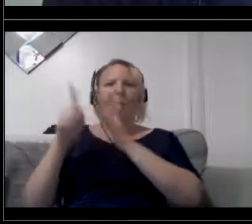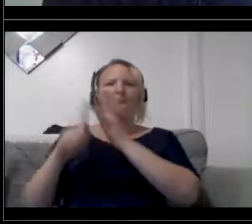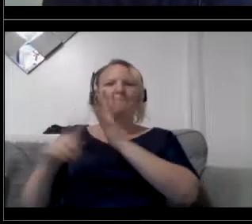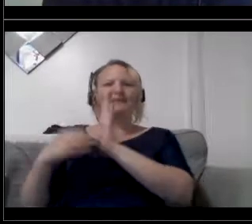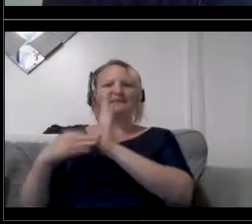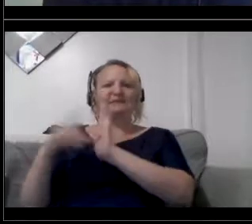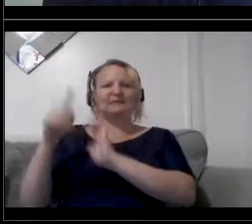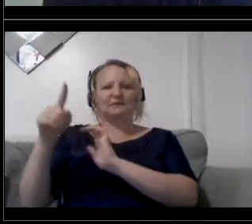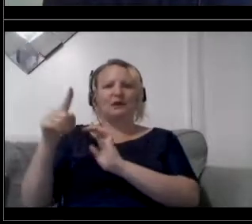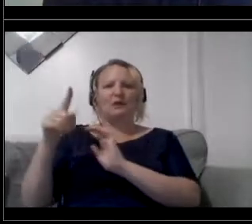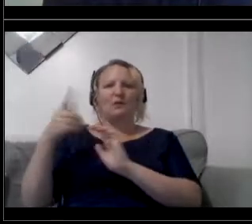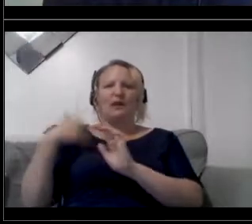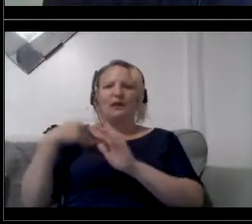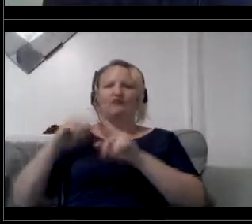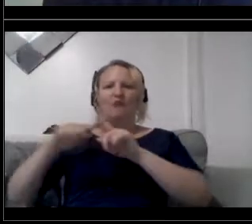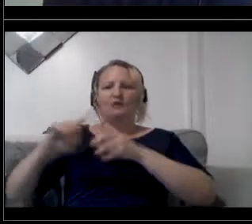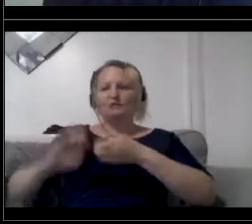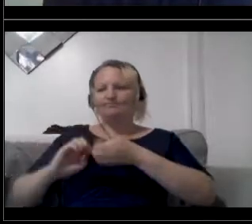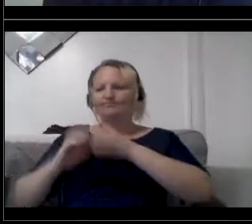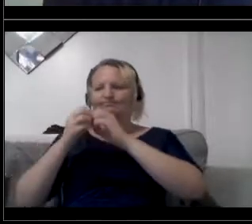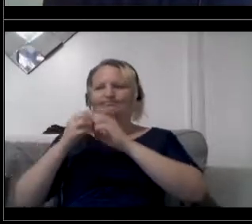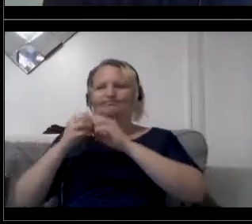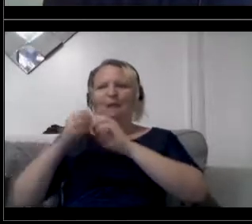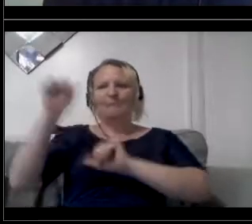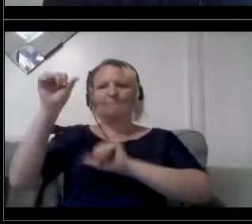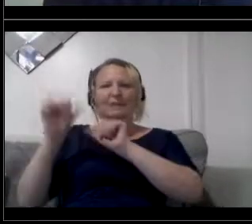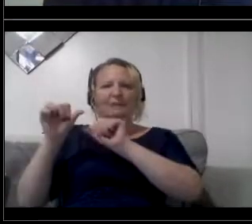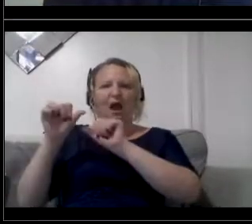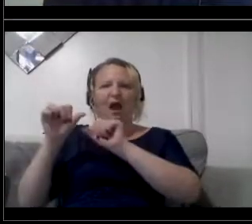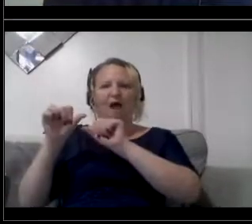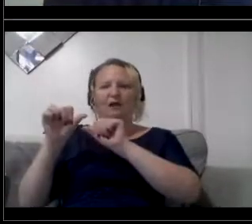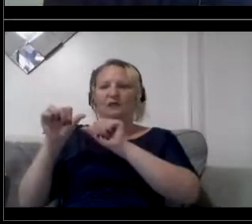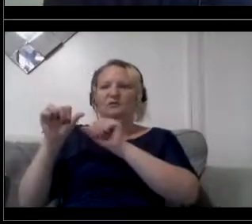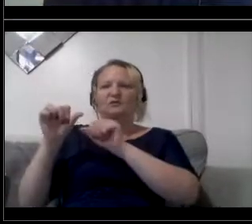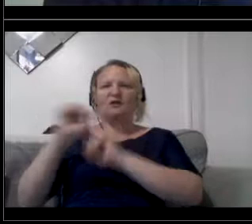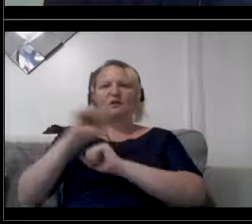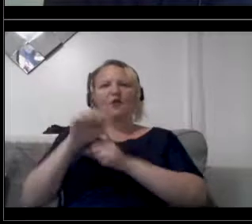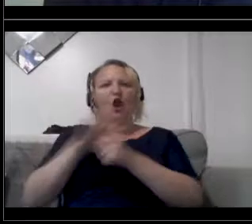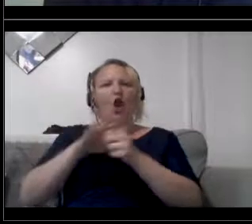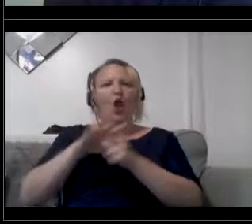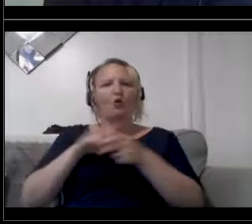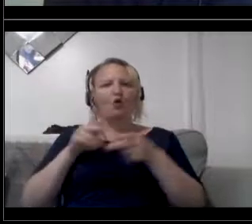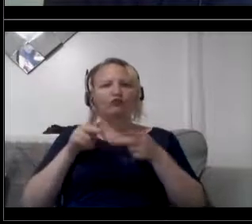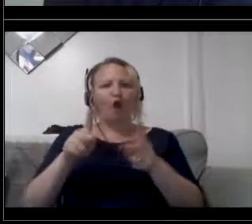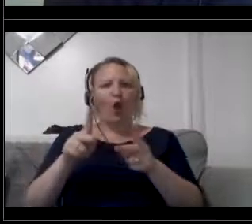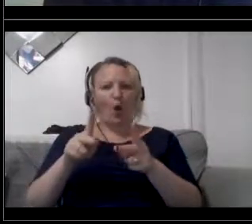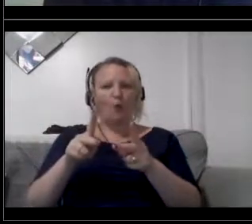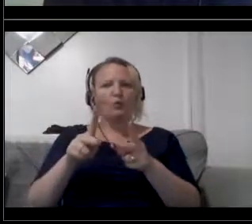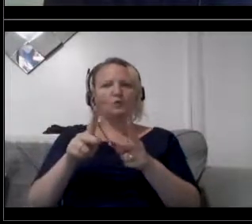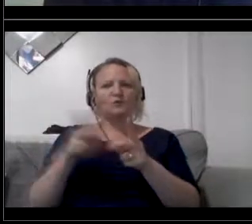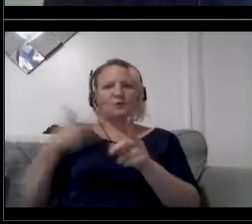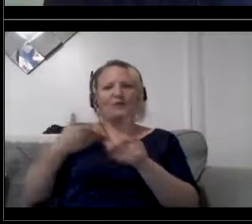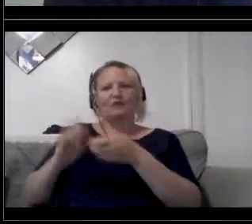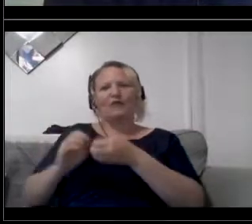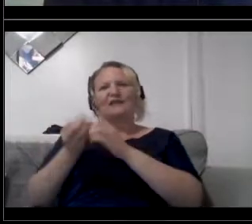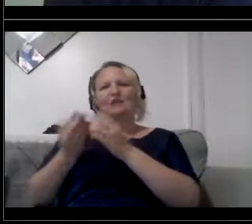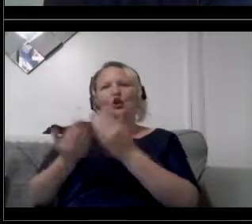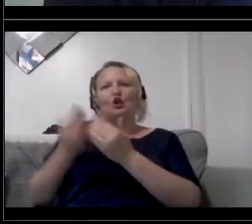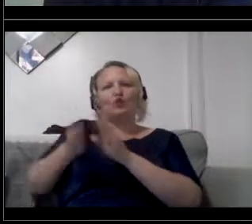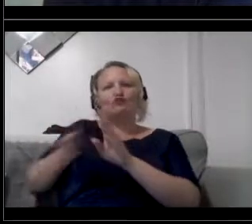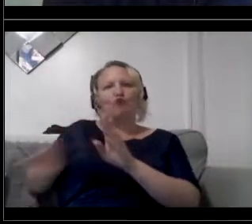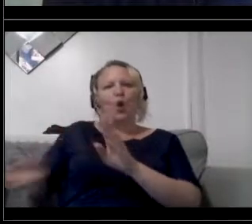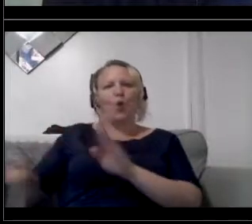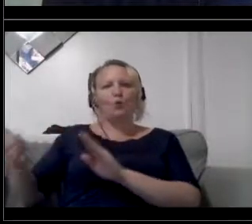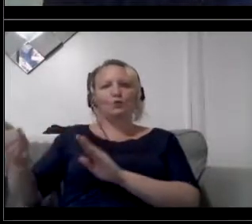following. We look to minimise the use of the local road network as far as practicable through the construction of, as I mentioned,